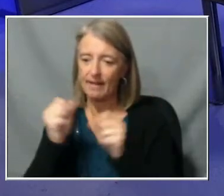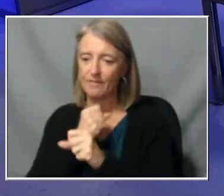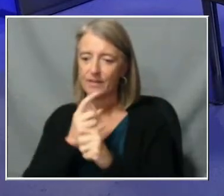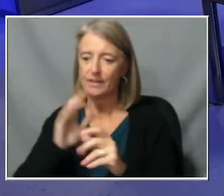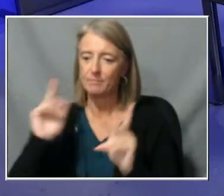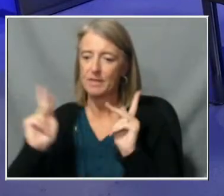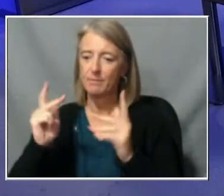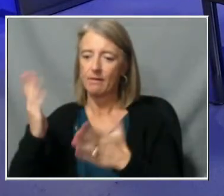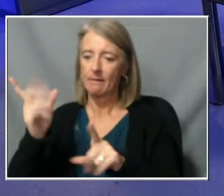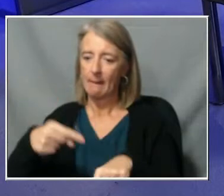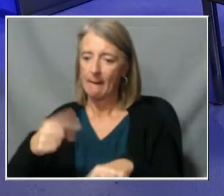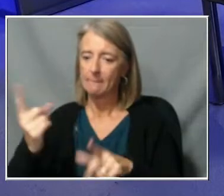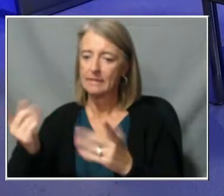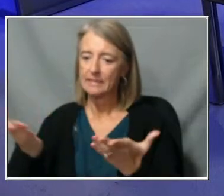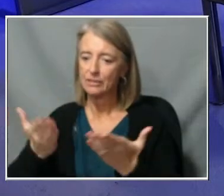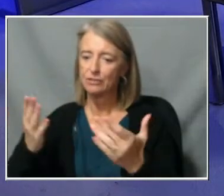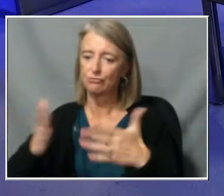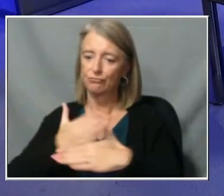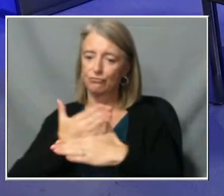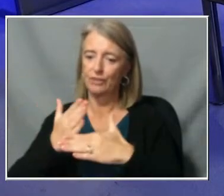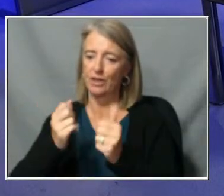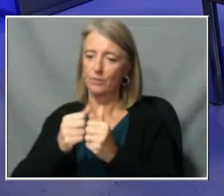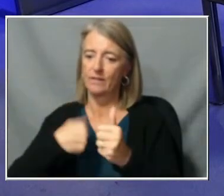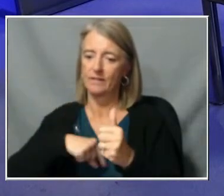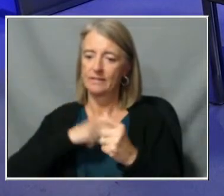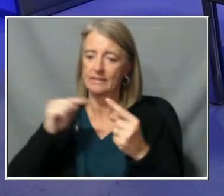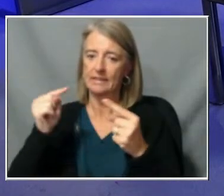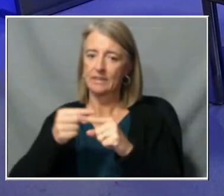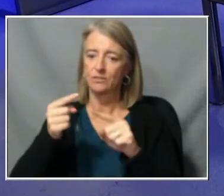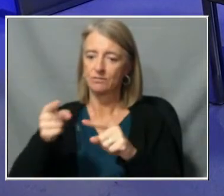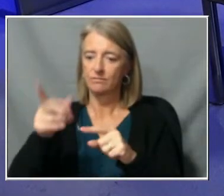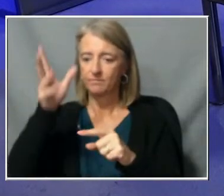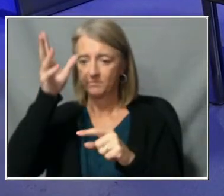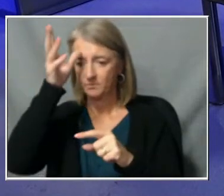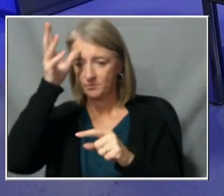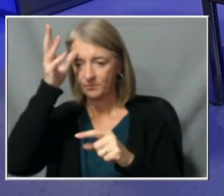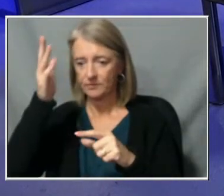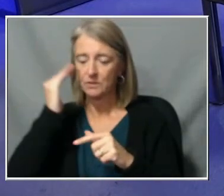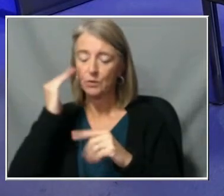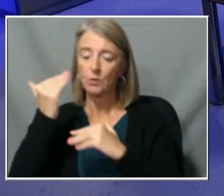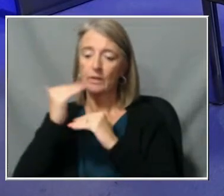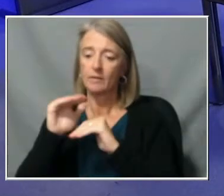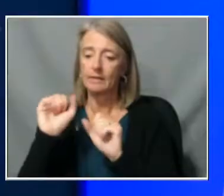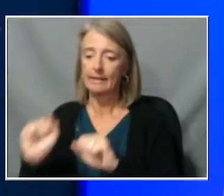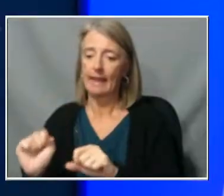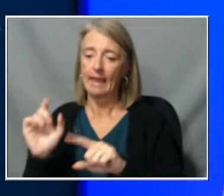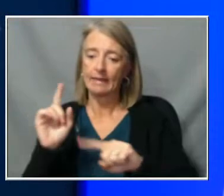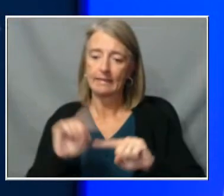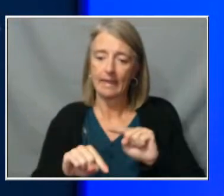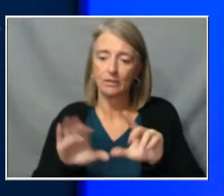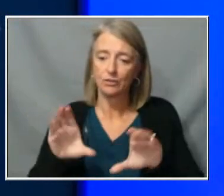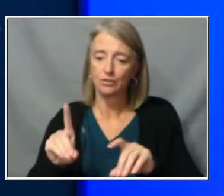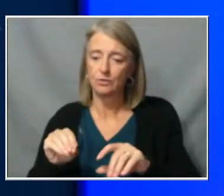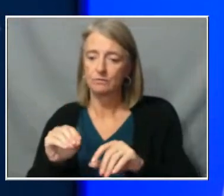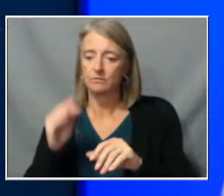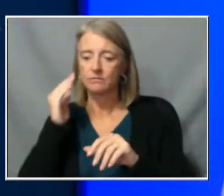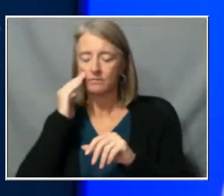share and go there with us. Any injuries? Anything that you said you know your limits? You know what you can do, what you can't do. Well, pretty much, yeah.